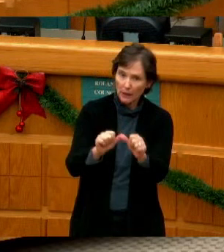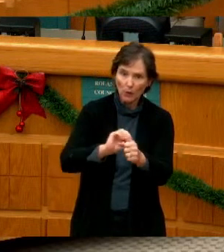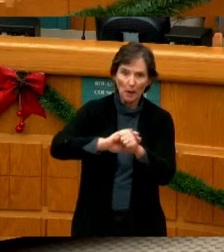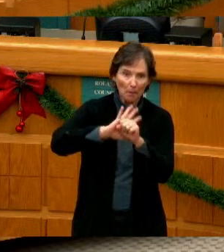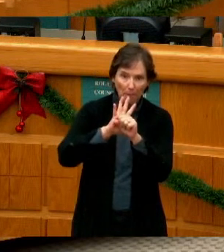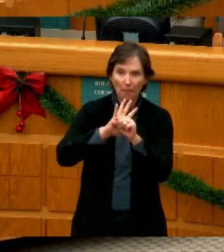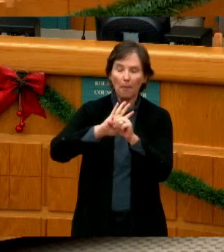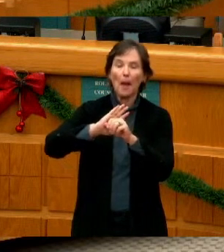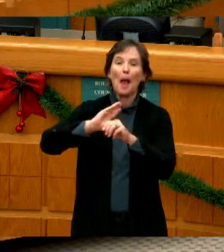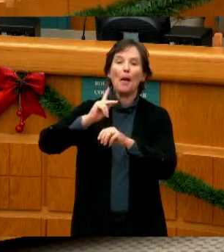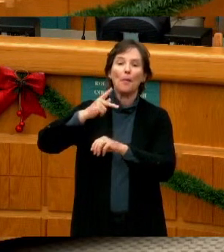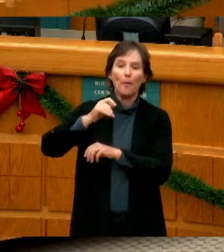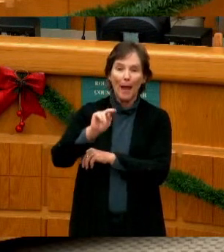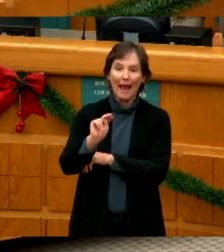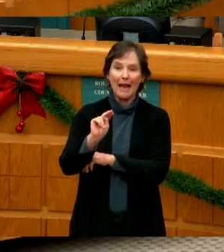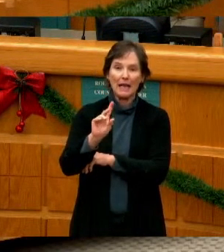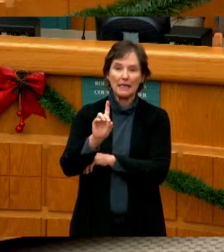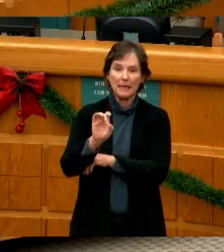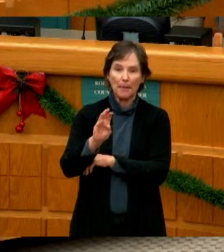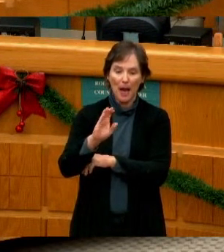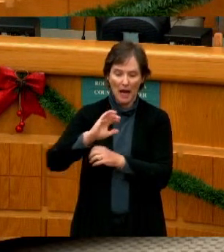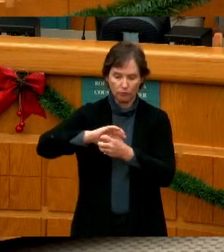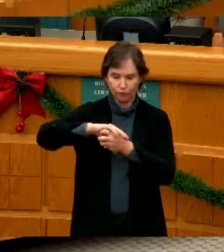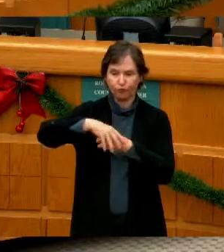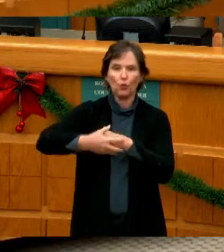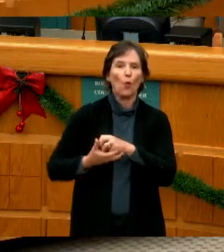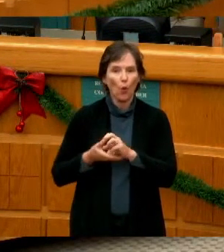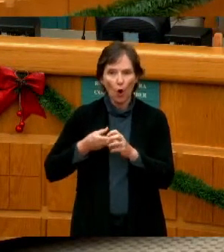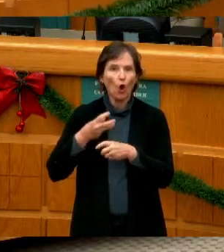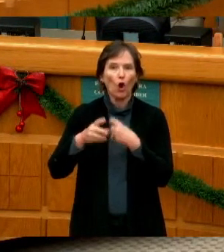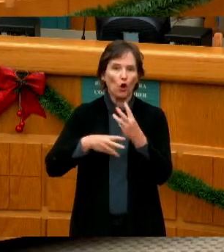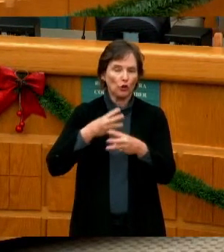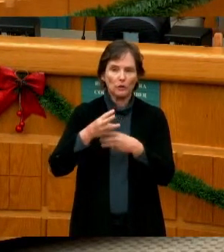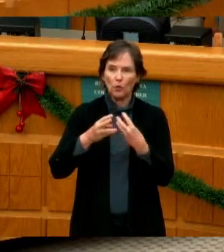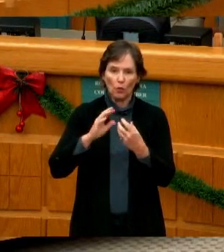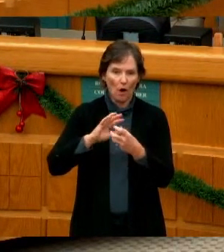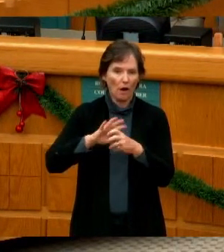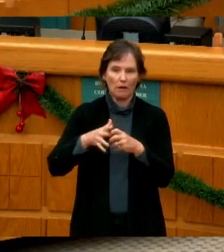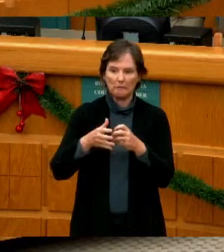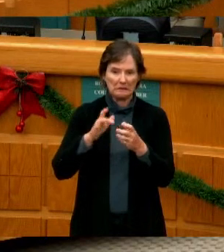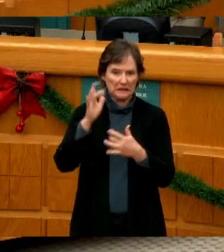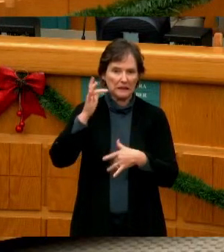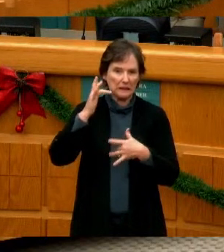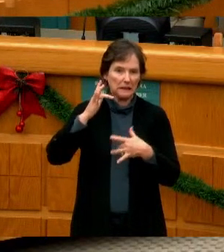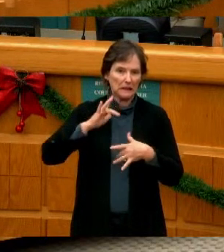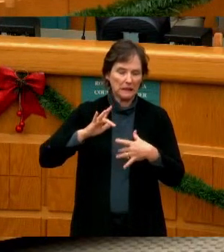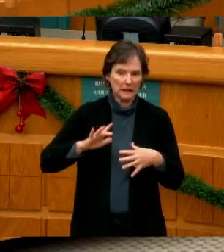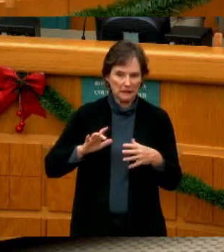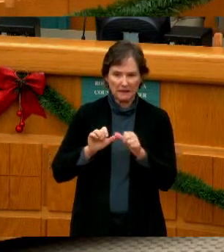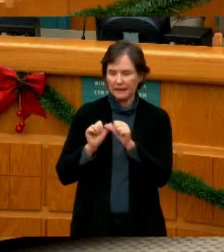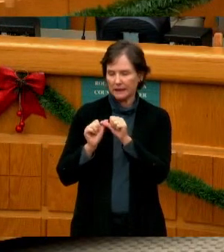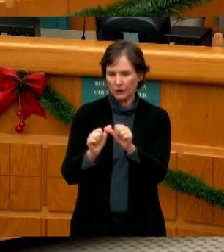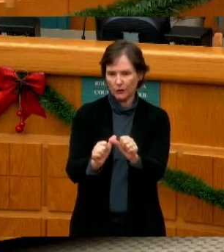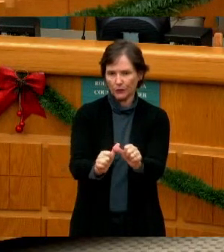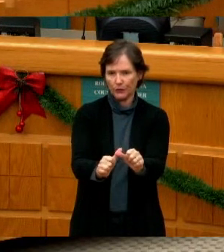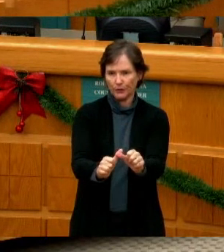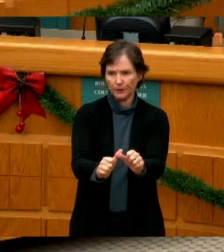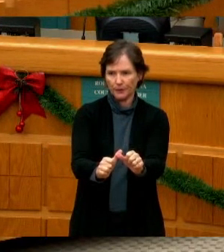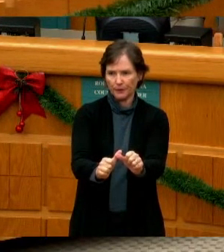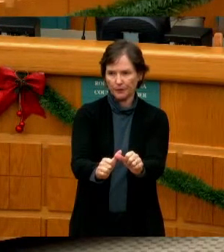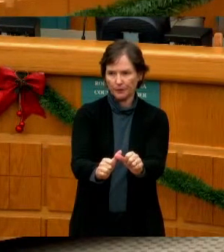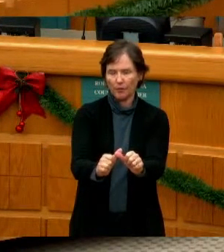the protocols in which we've been going over the last several months. But Annette Rodriguez, the director of